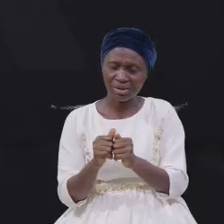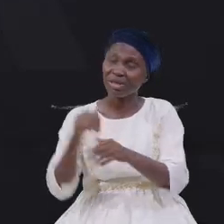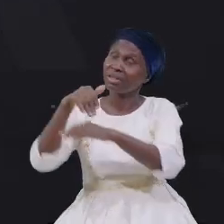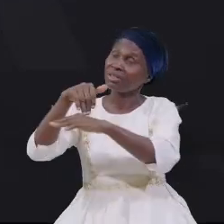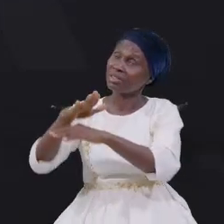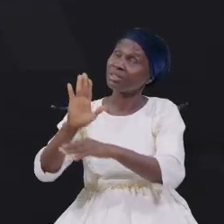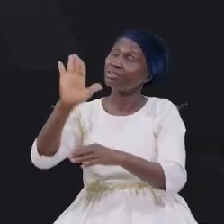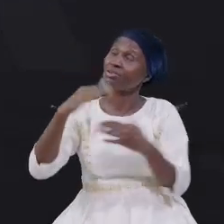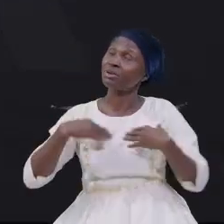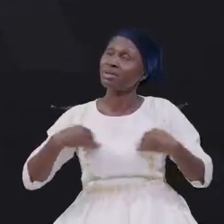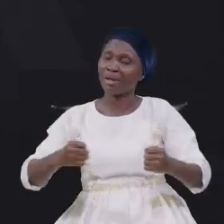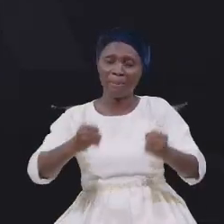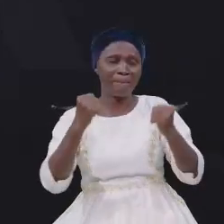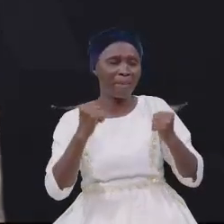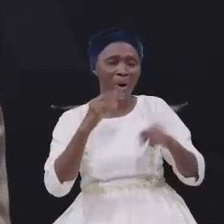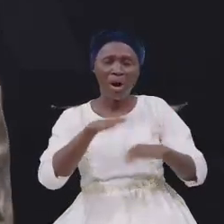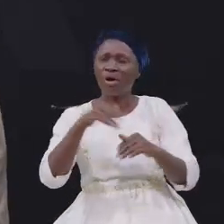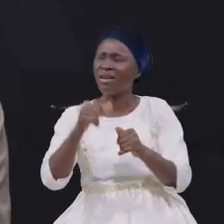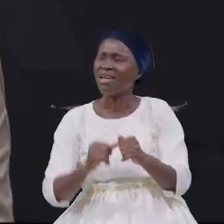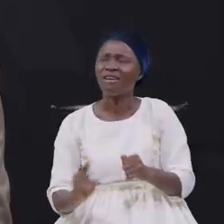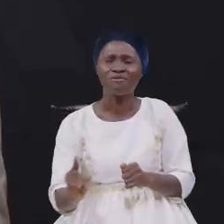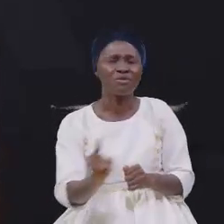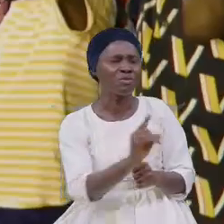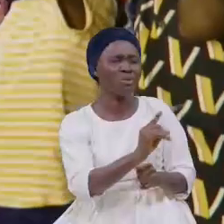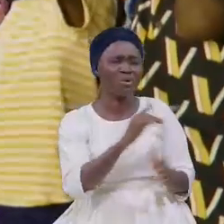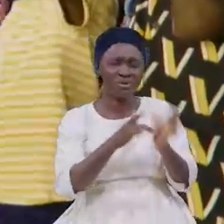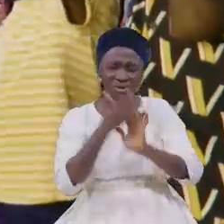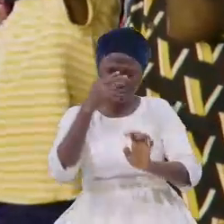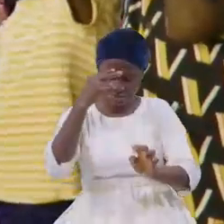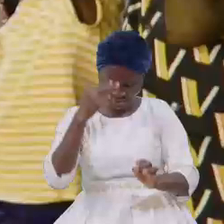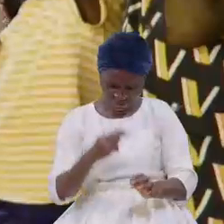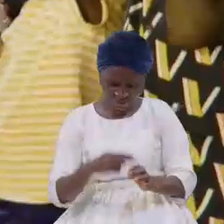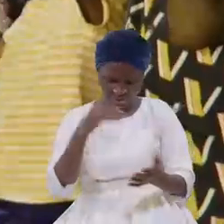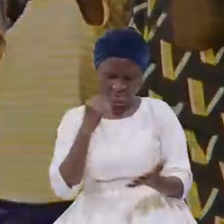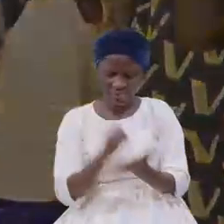on anyone, everyone, in Jesus' name.